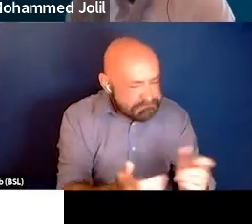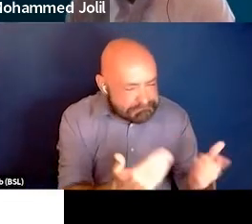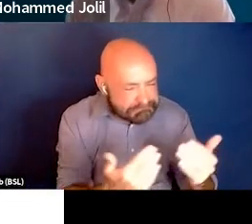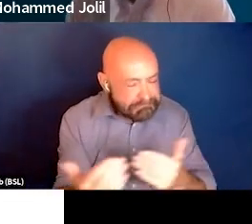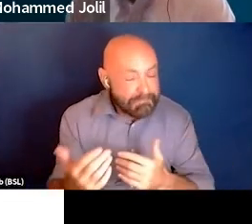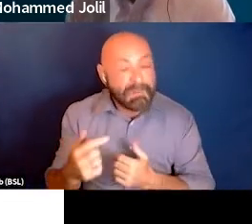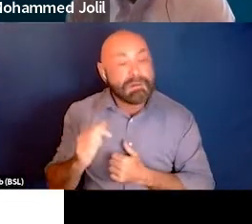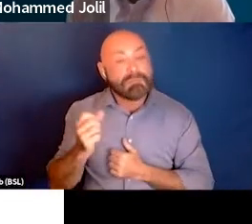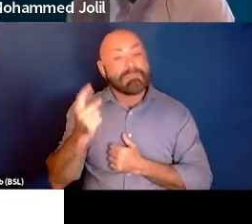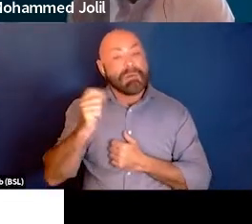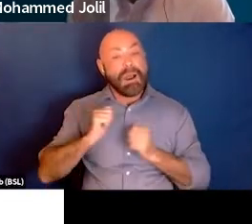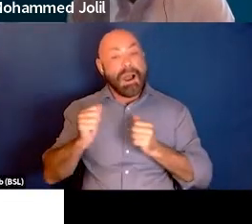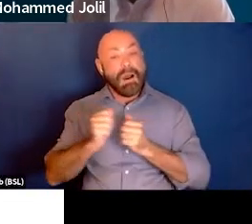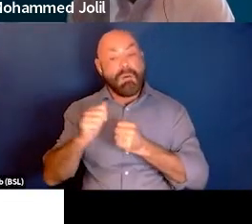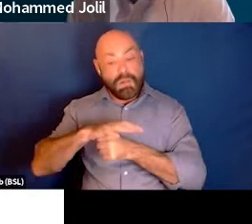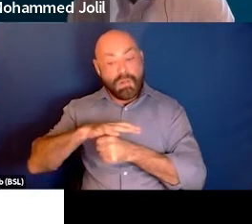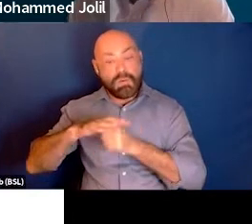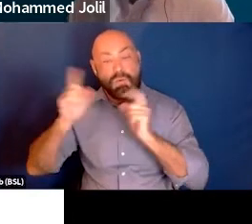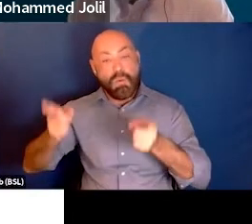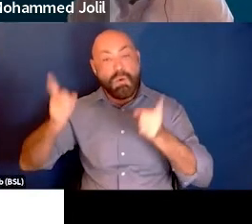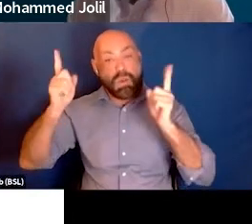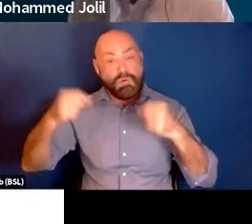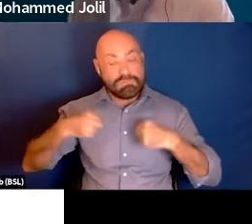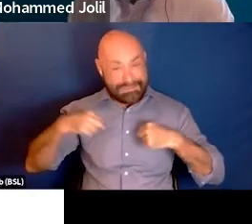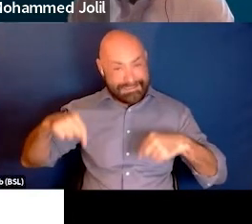local authorities that has got